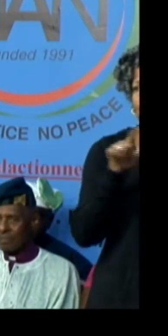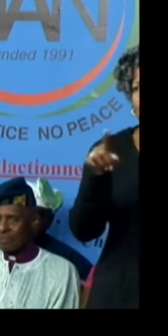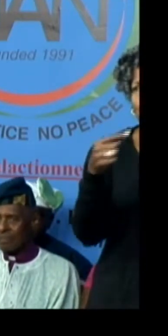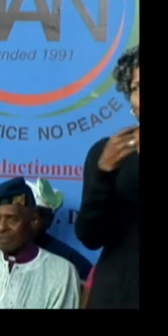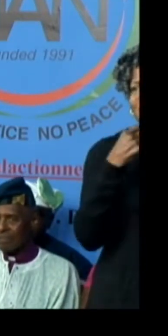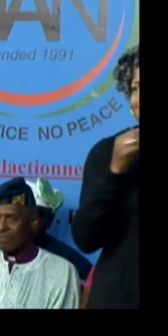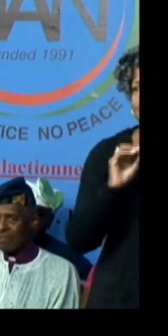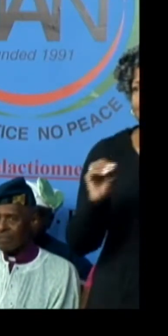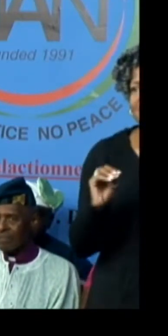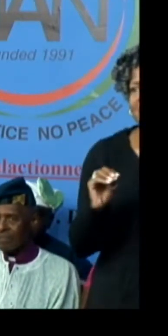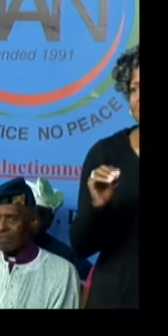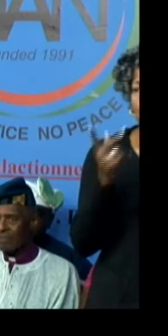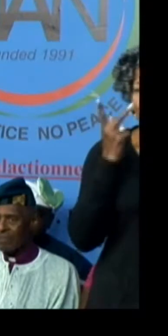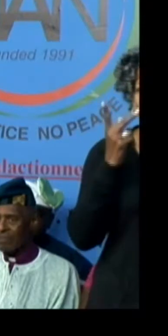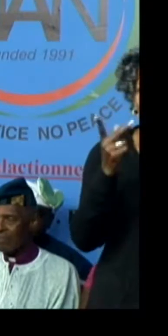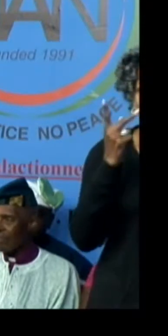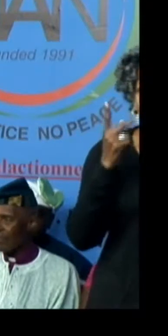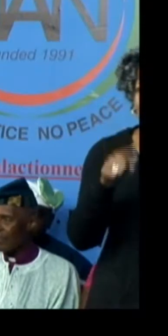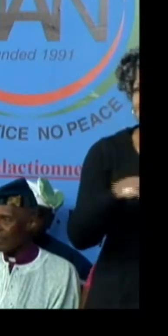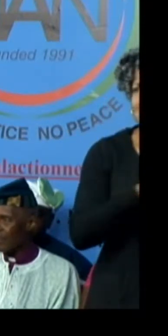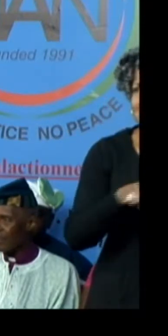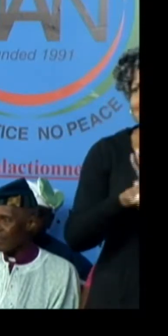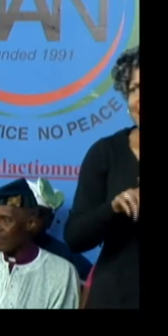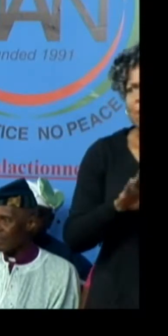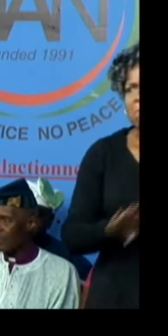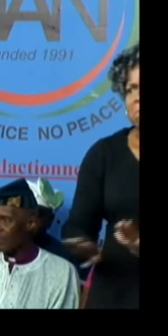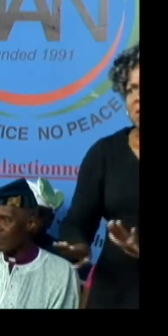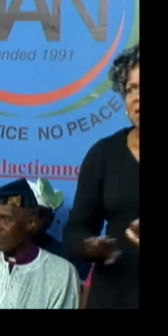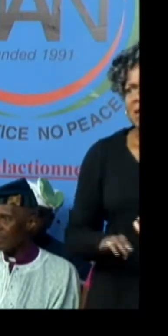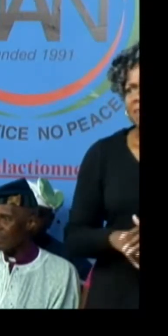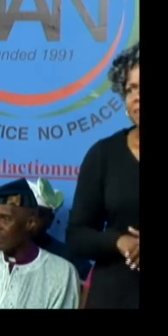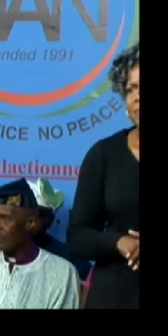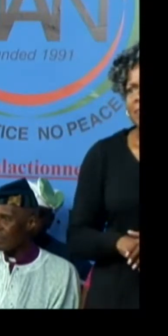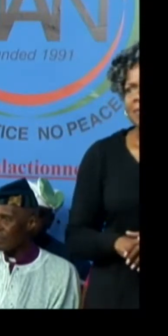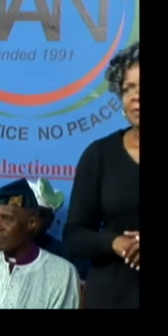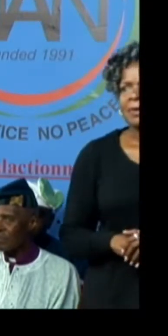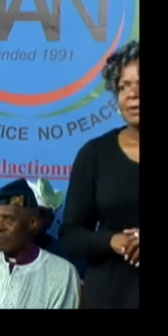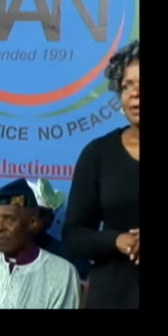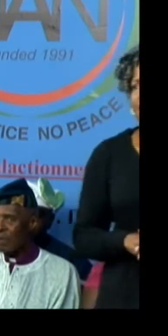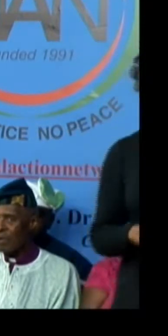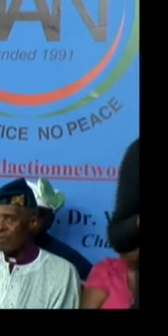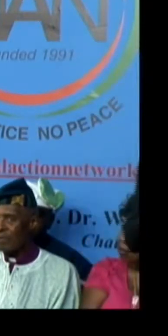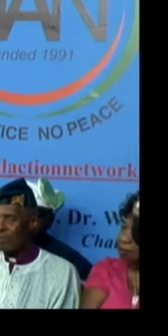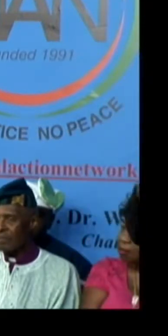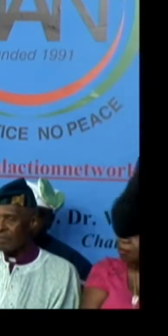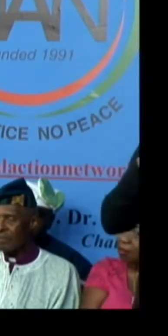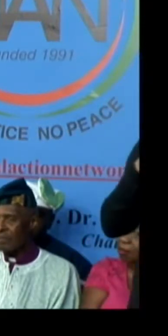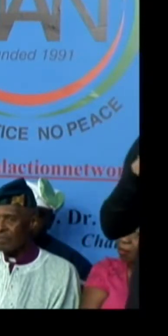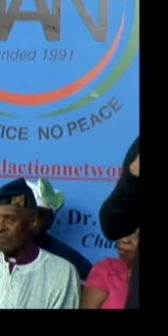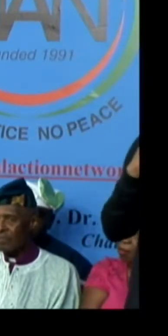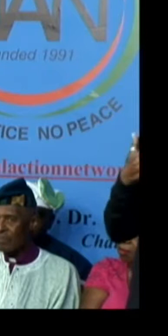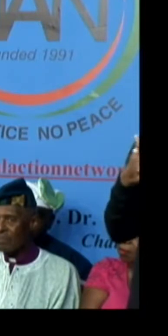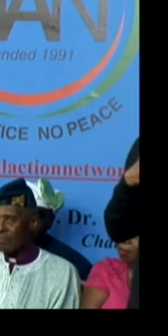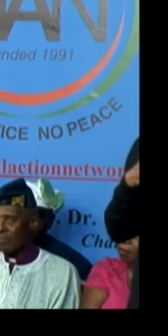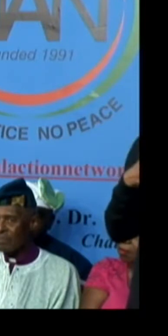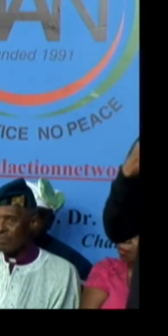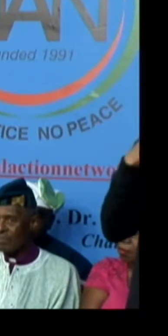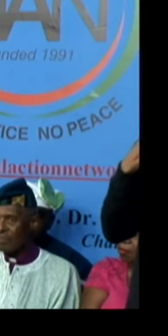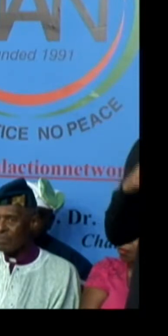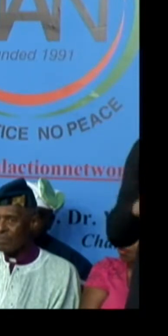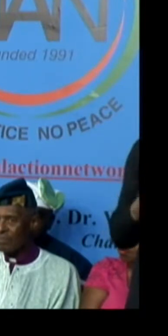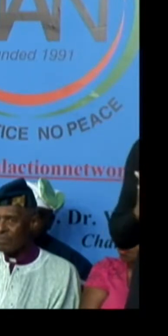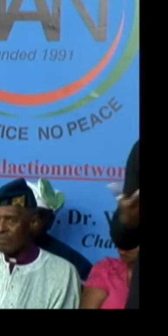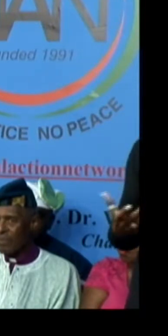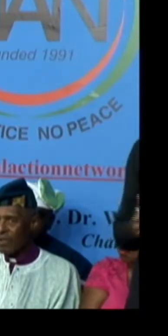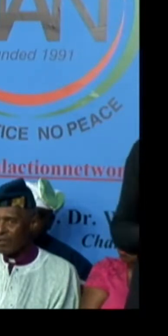obscenity. But people like me that raises questions of civil rights and human rights, you don't know if that's in the word.